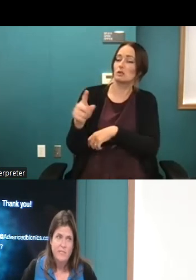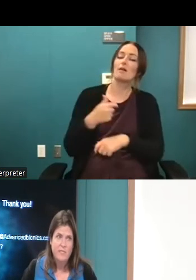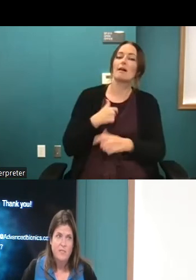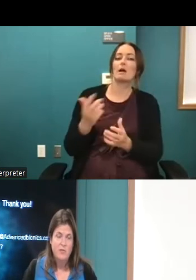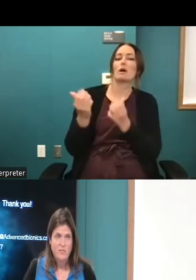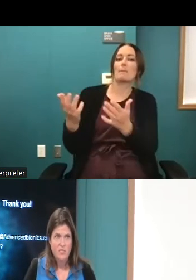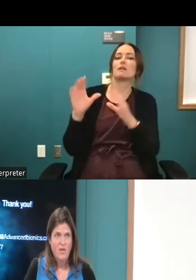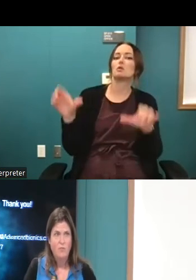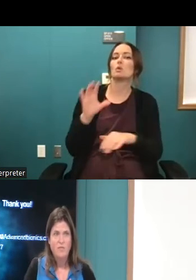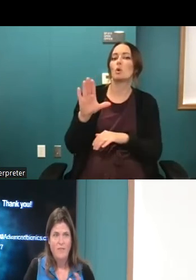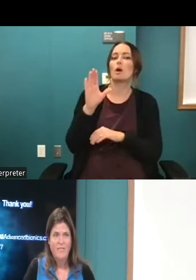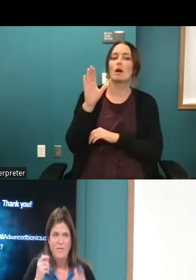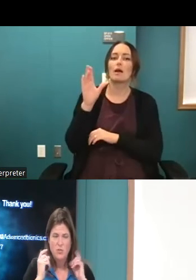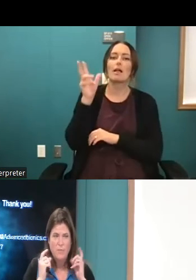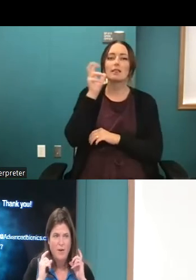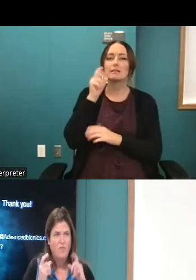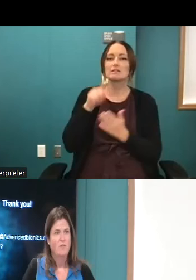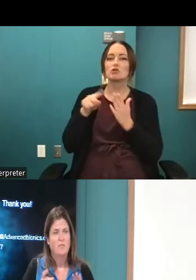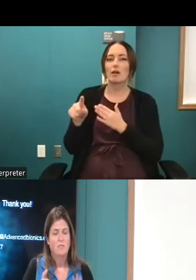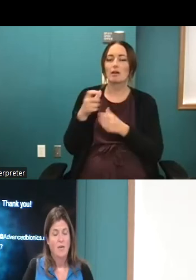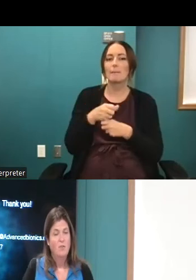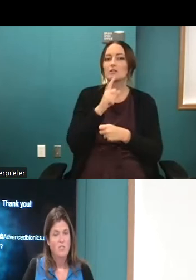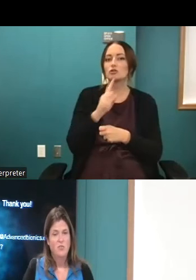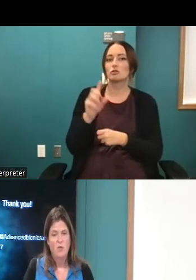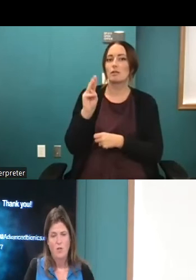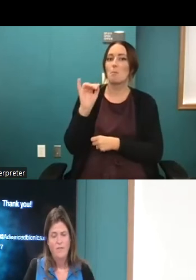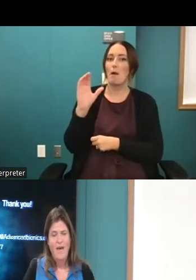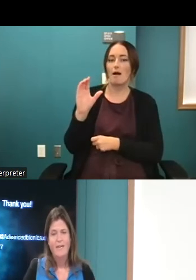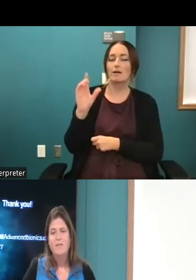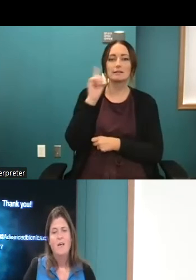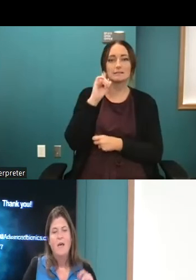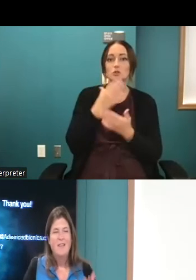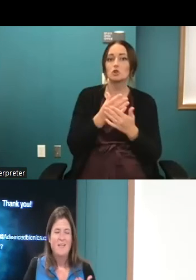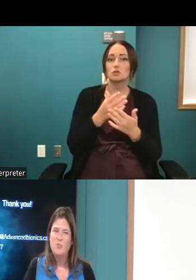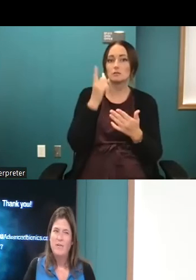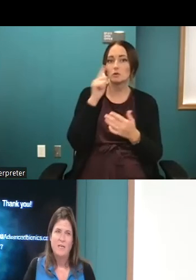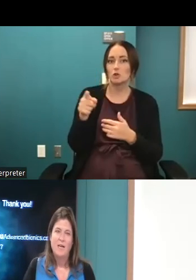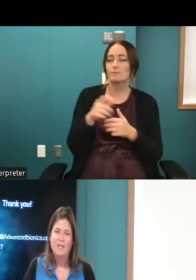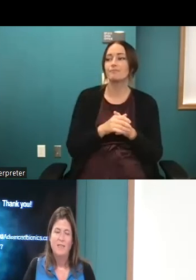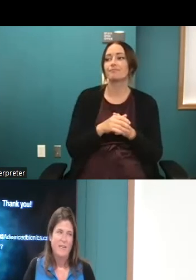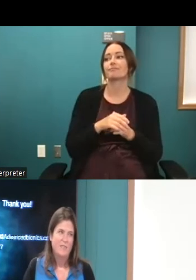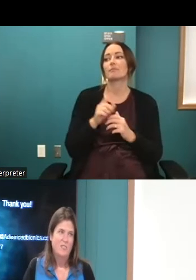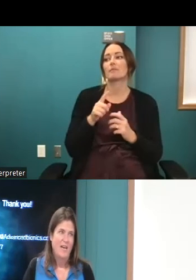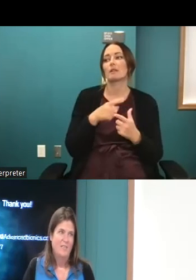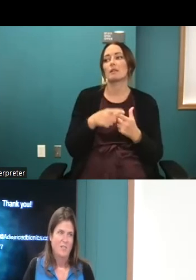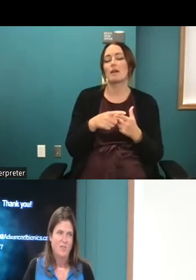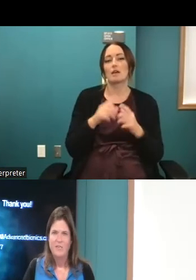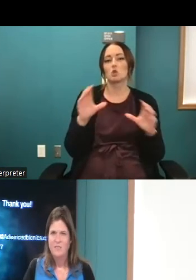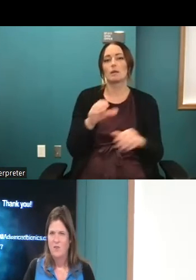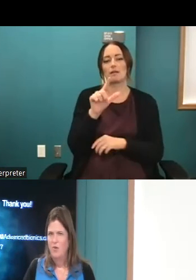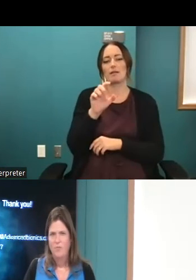your listen check with the device, make sure the microphones sound good to you and all of that. And then doing a Ling